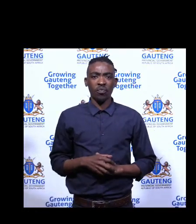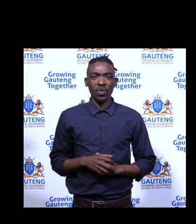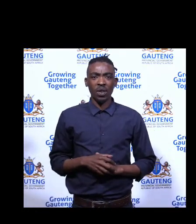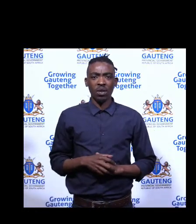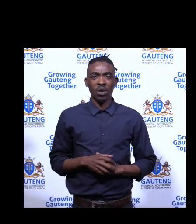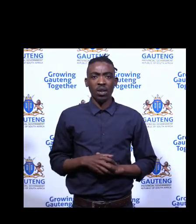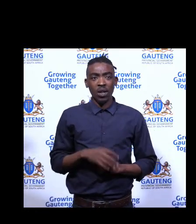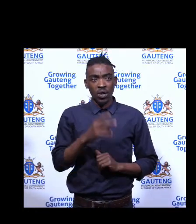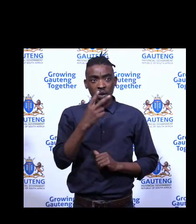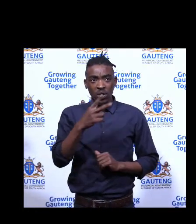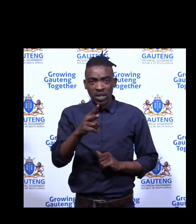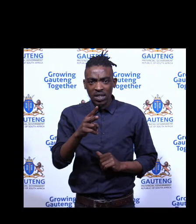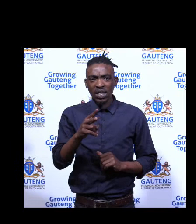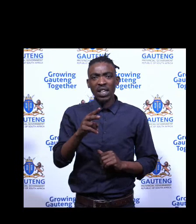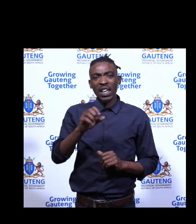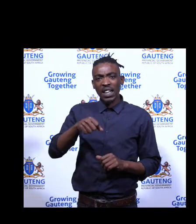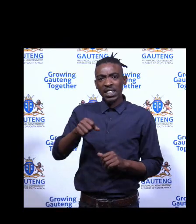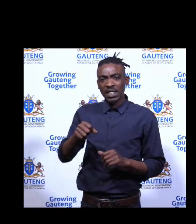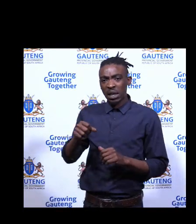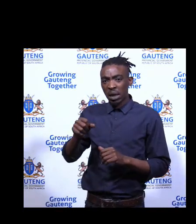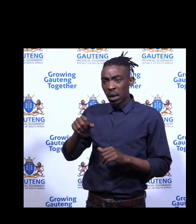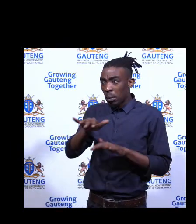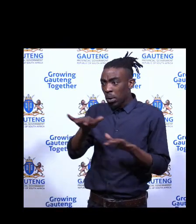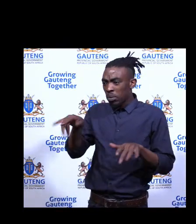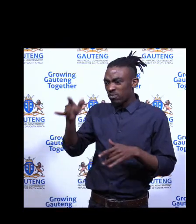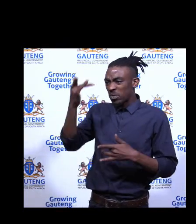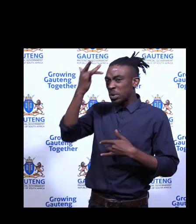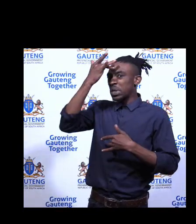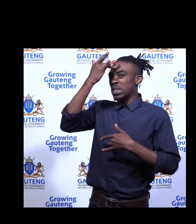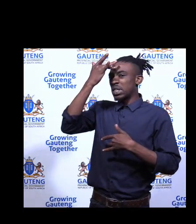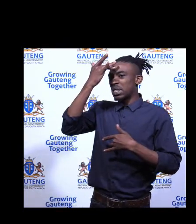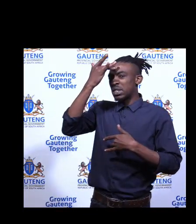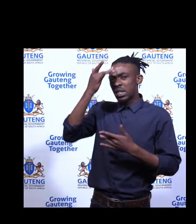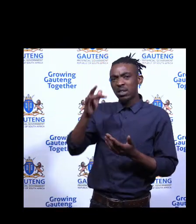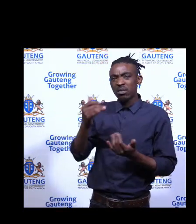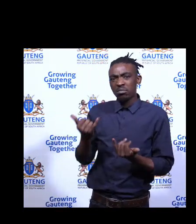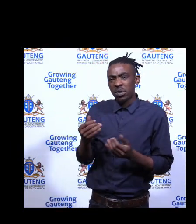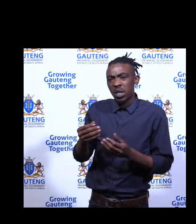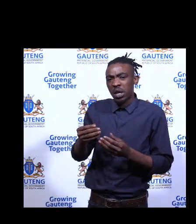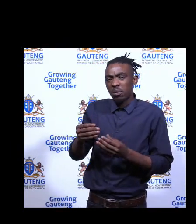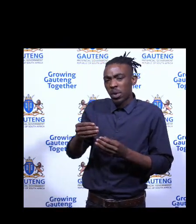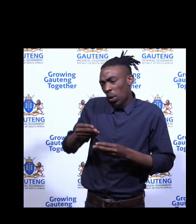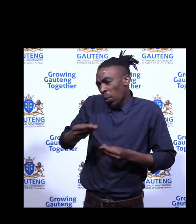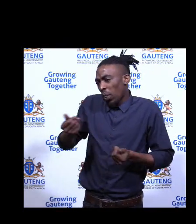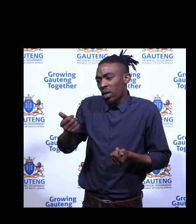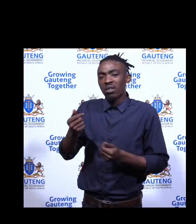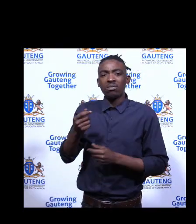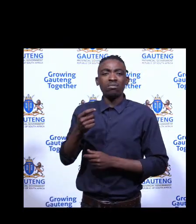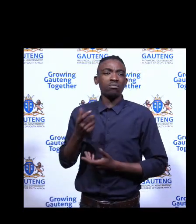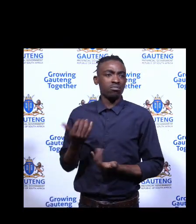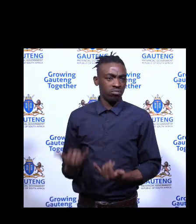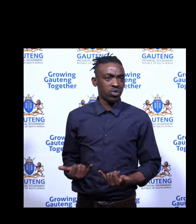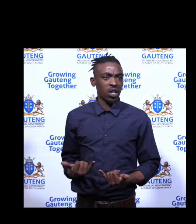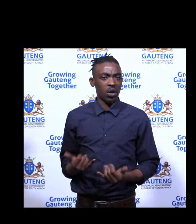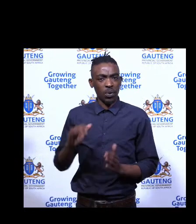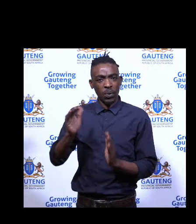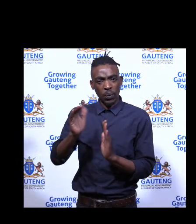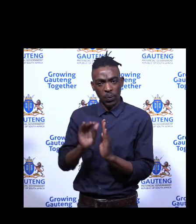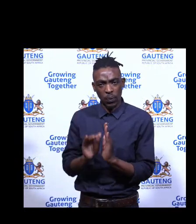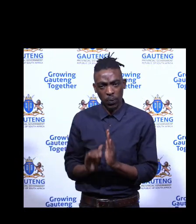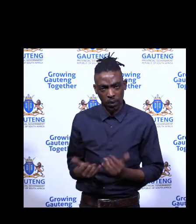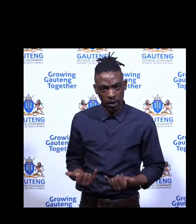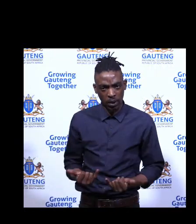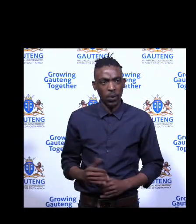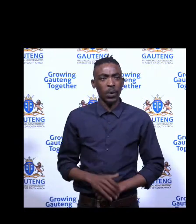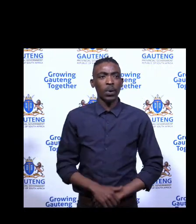number of recoveries is already solidly above the number of active cases that seems to be leveling off. Now,